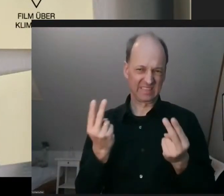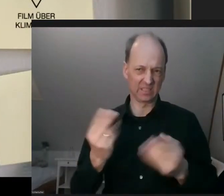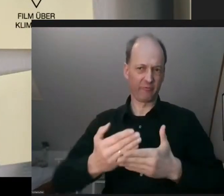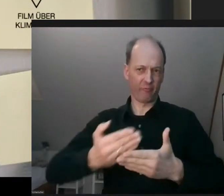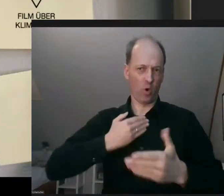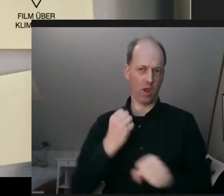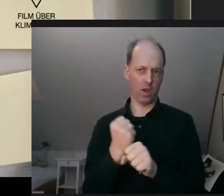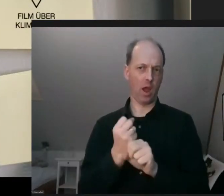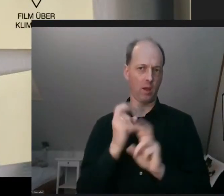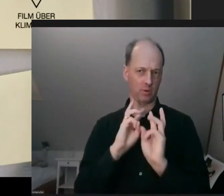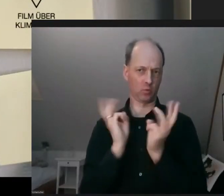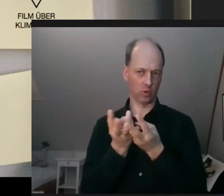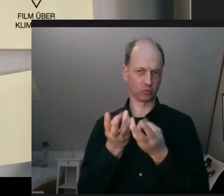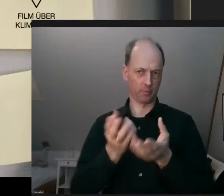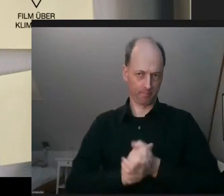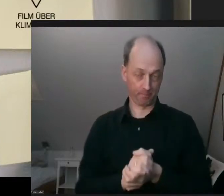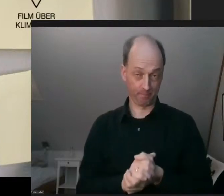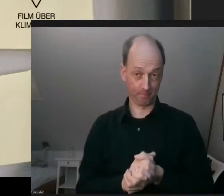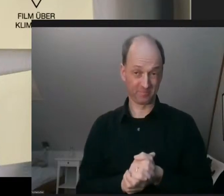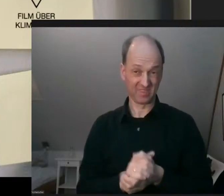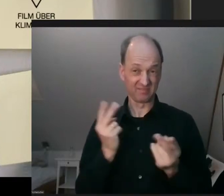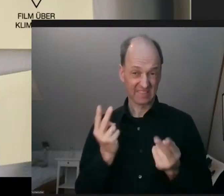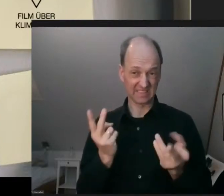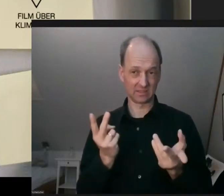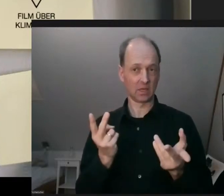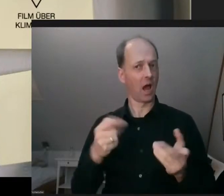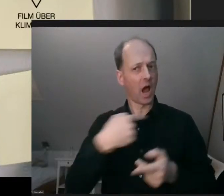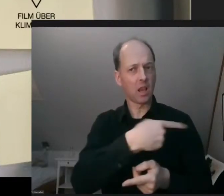important in the premises to do such a workshop